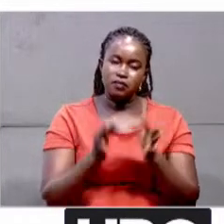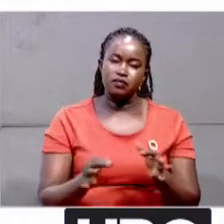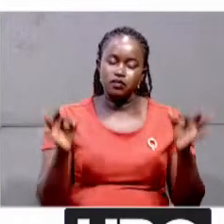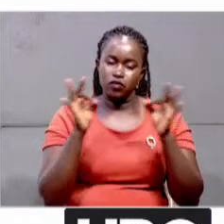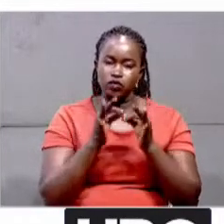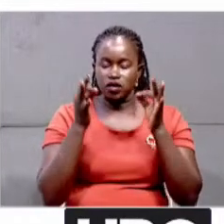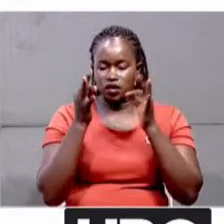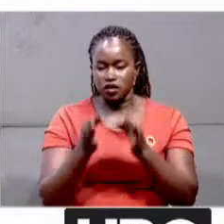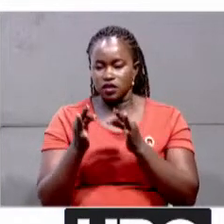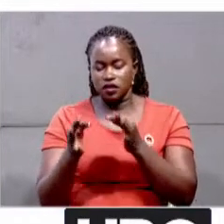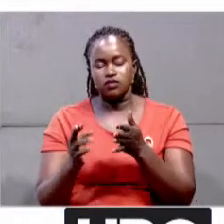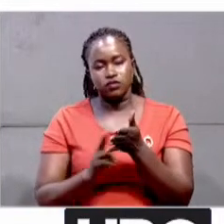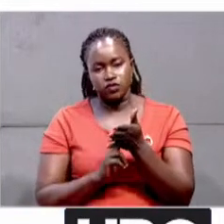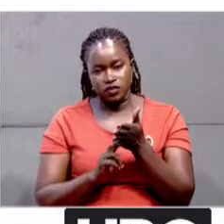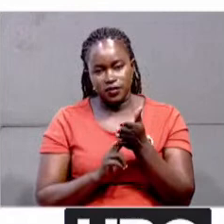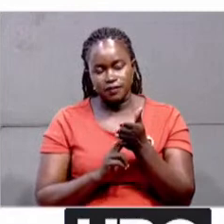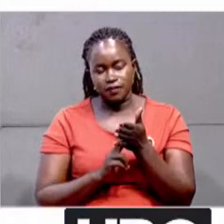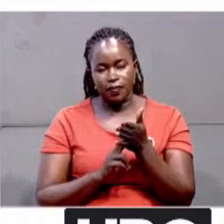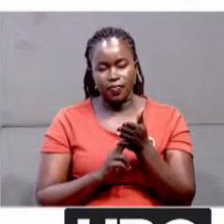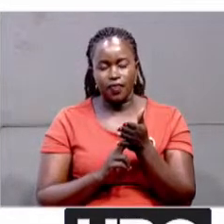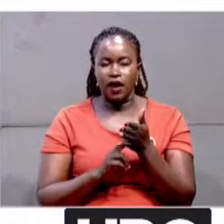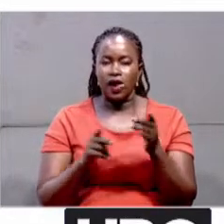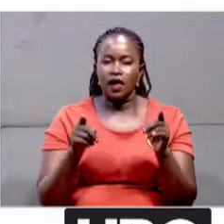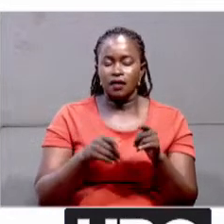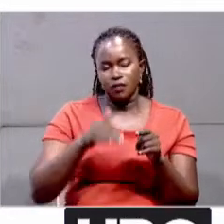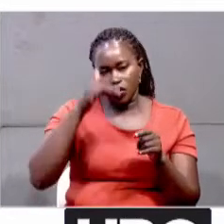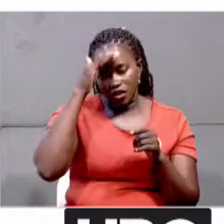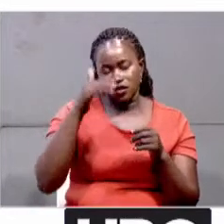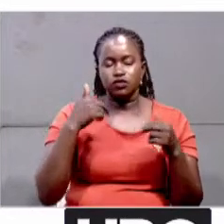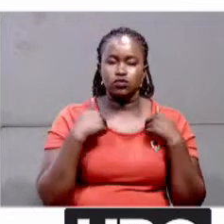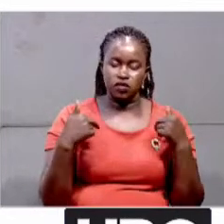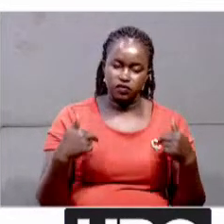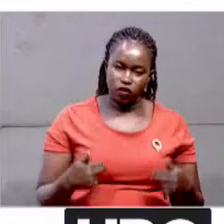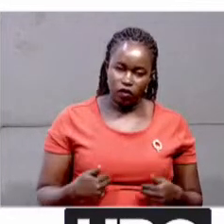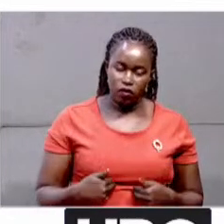necessities and the police uniform,